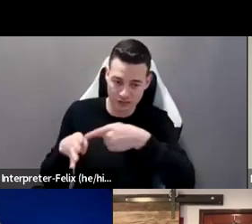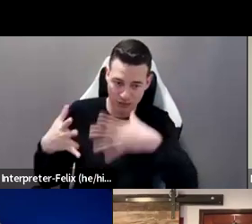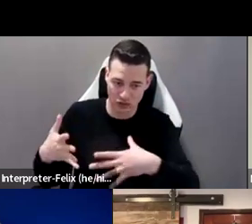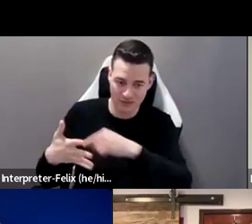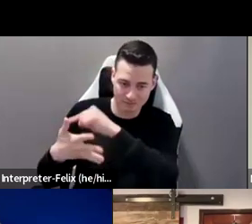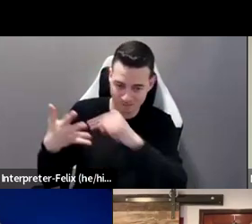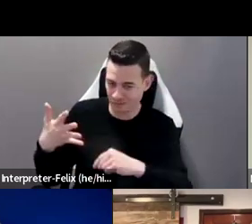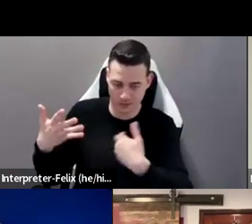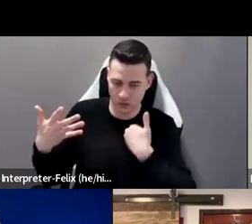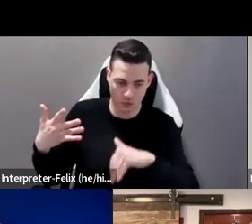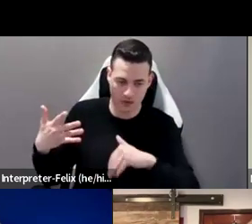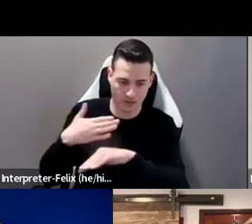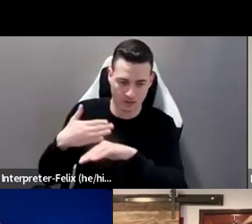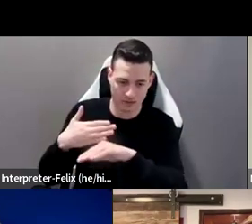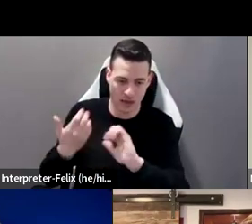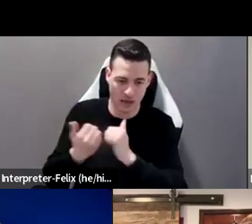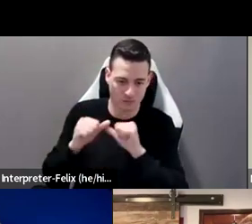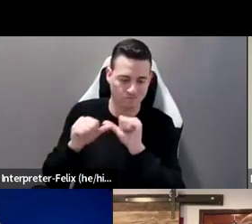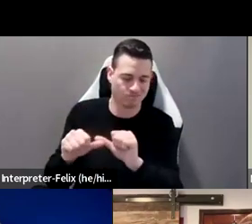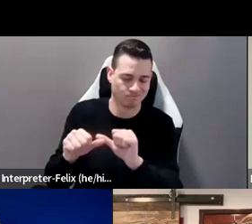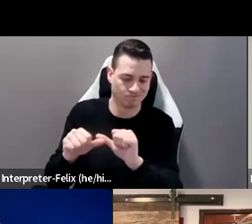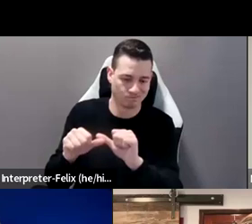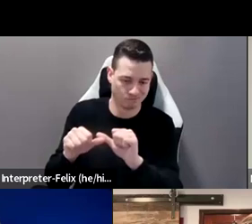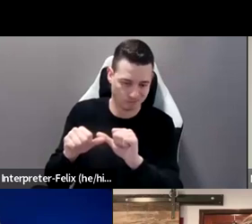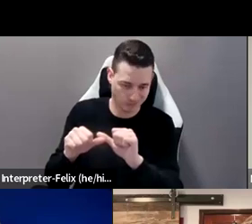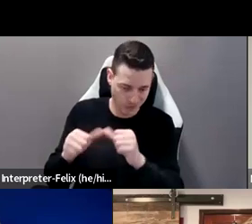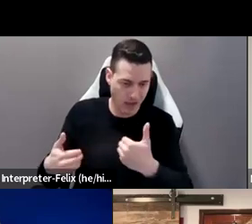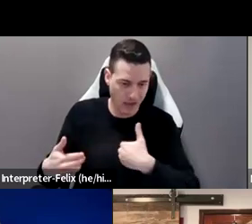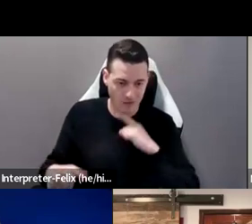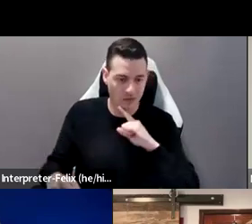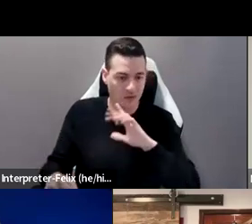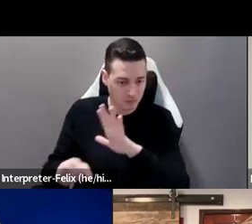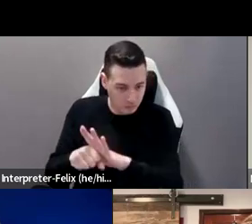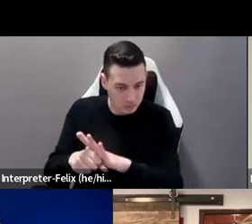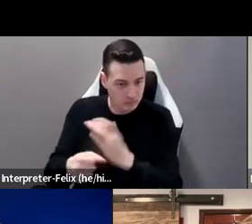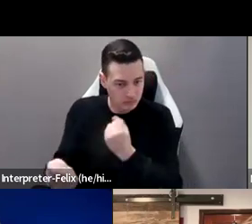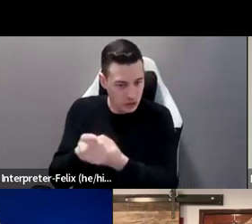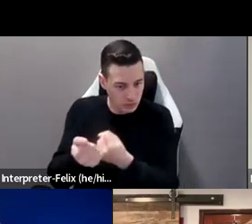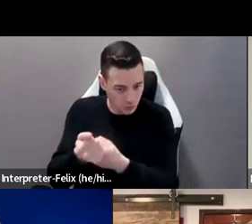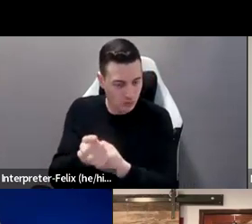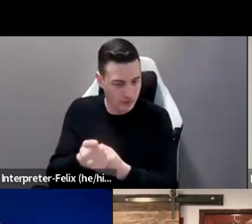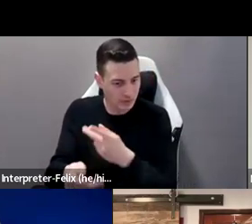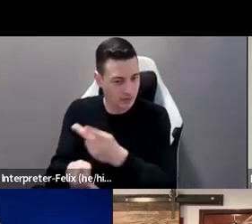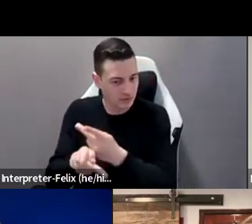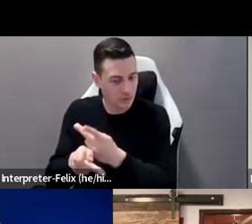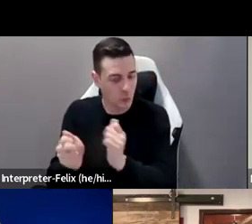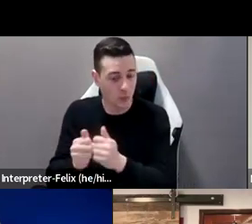care. How can they then have that continuation of affirming tailored care with providers that are queer